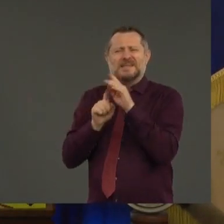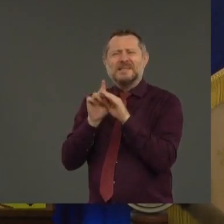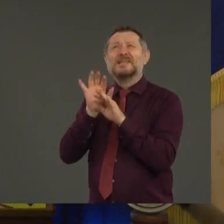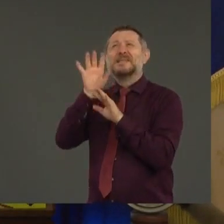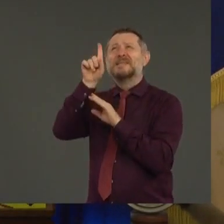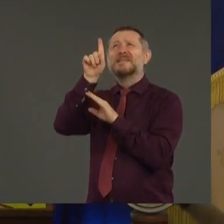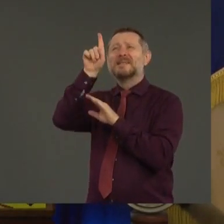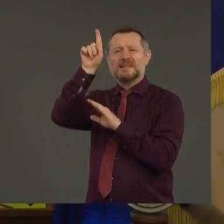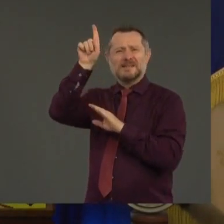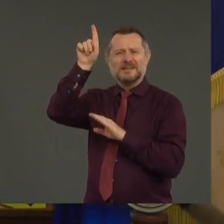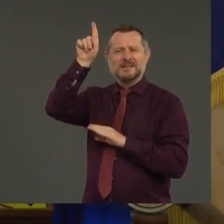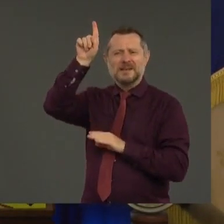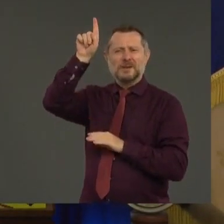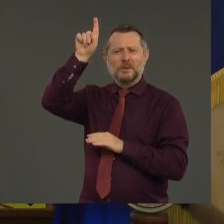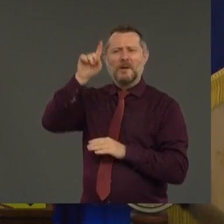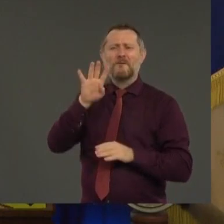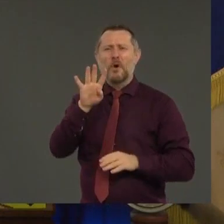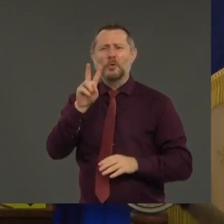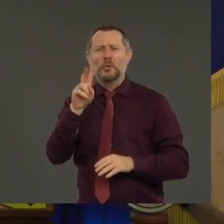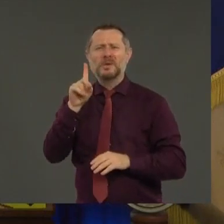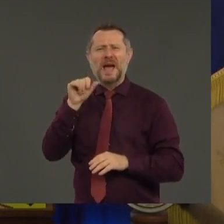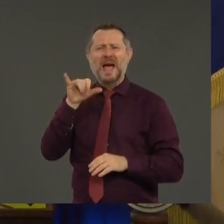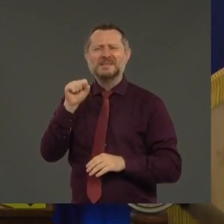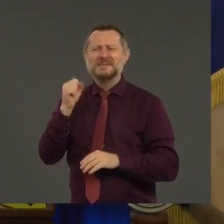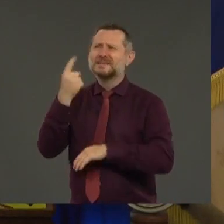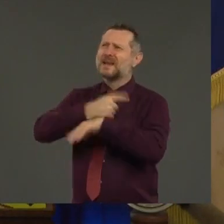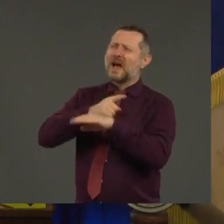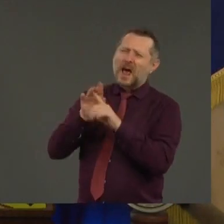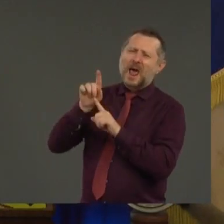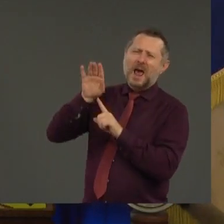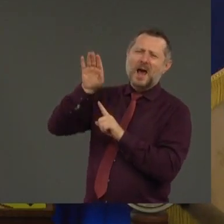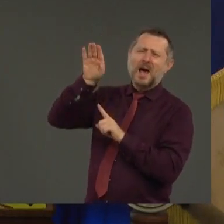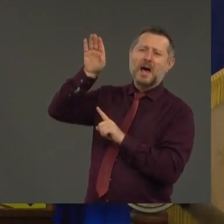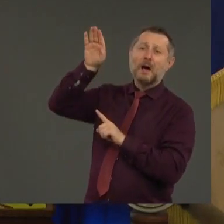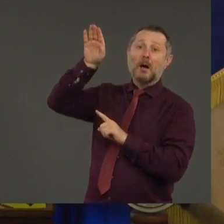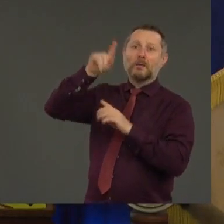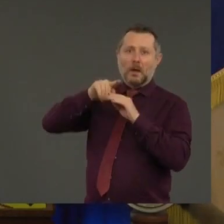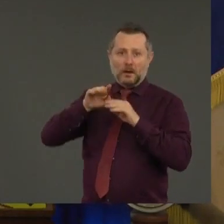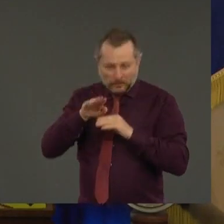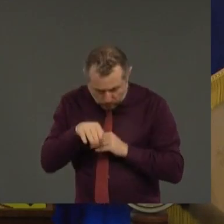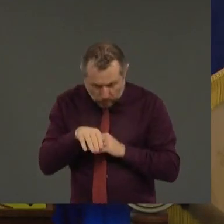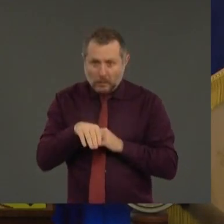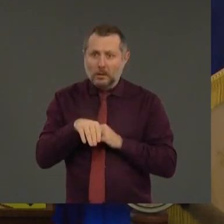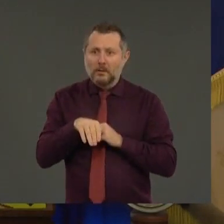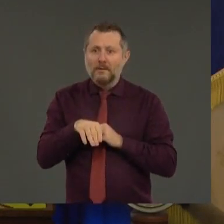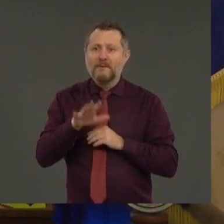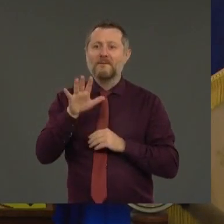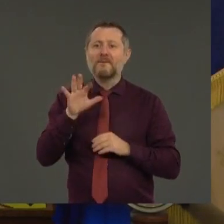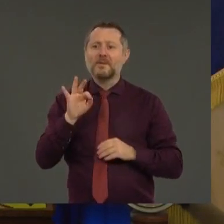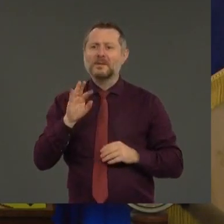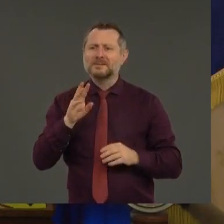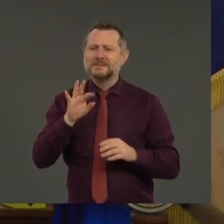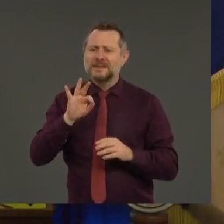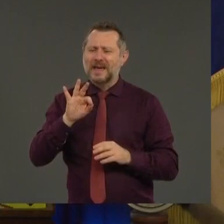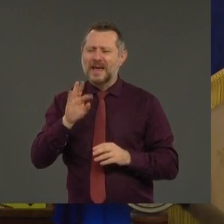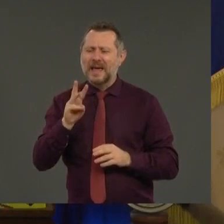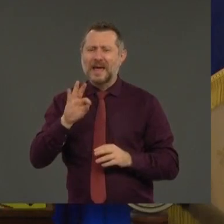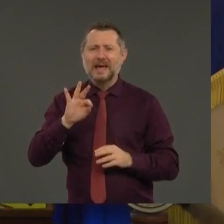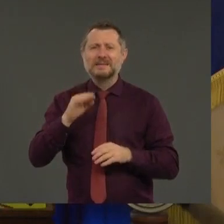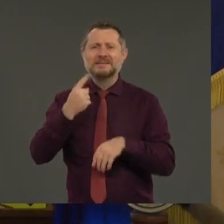42 days up the mountain and 69 days down the other side. Every